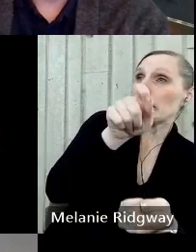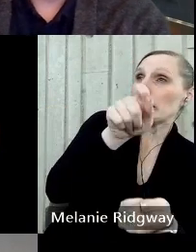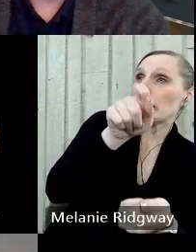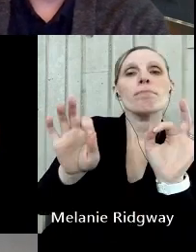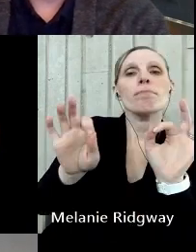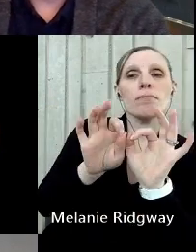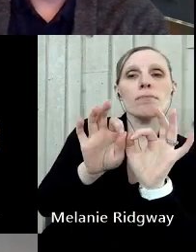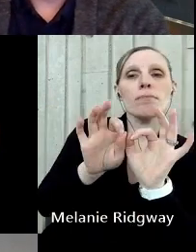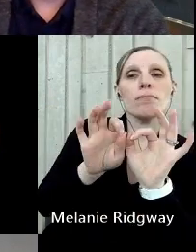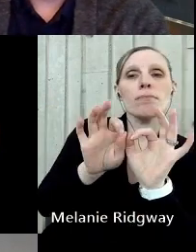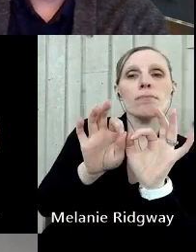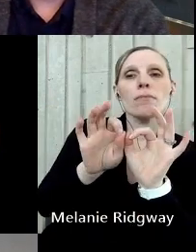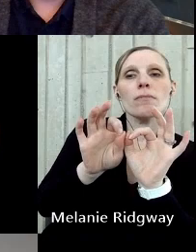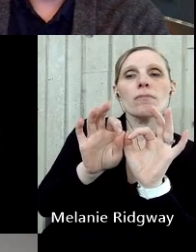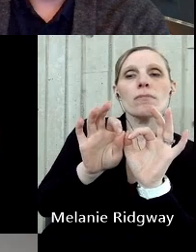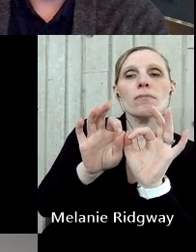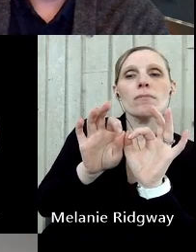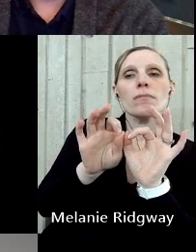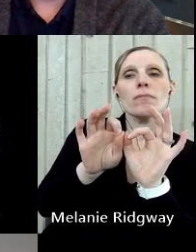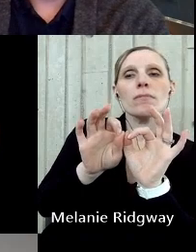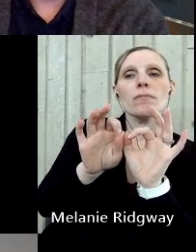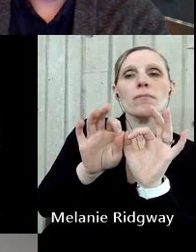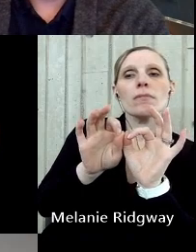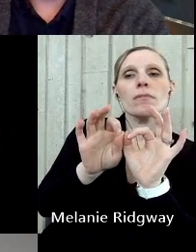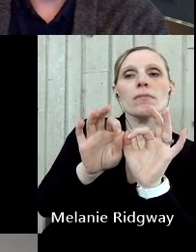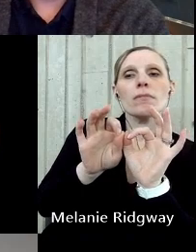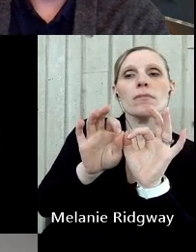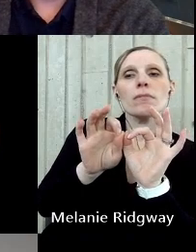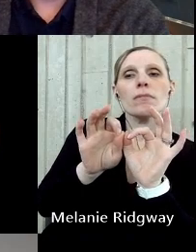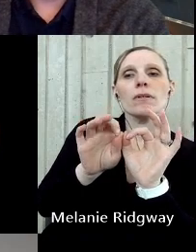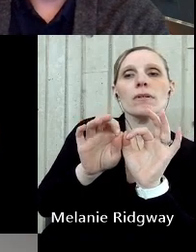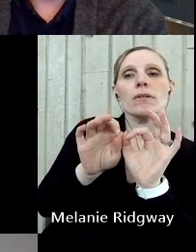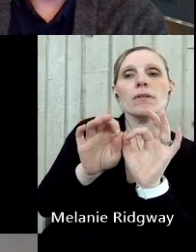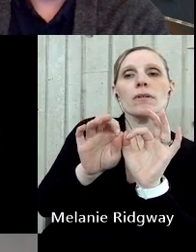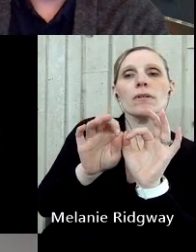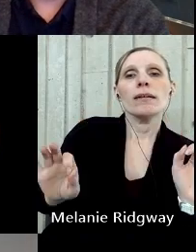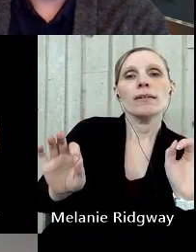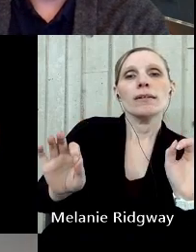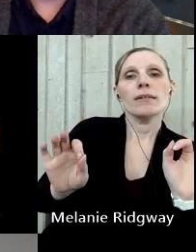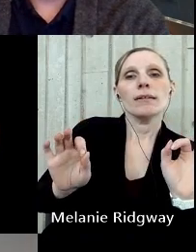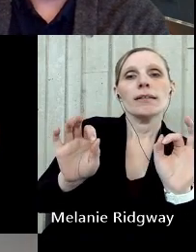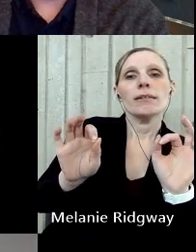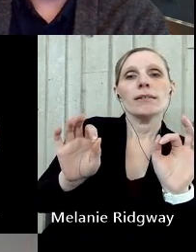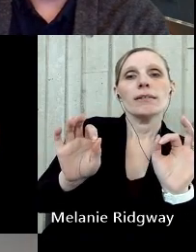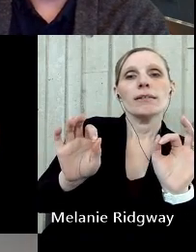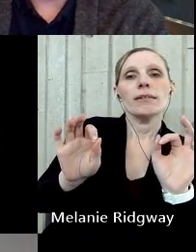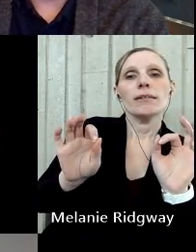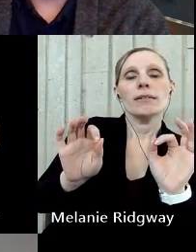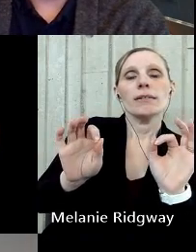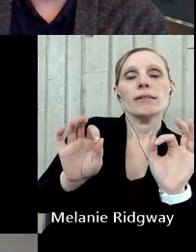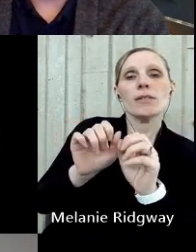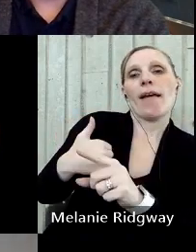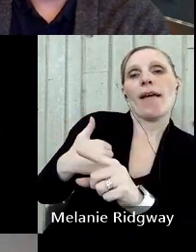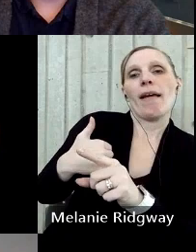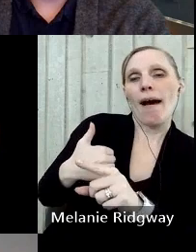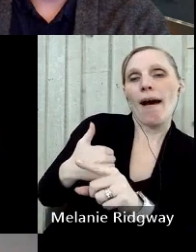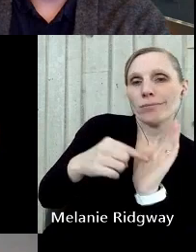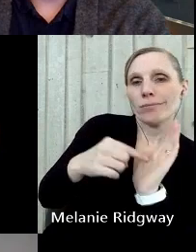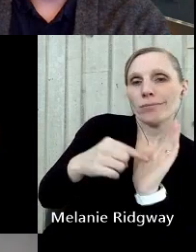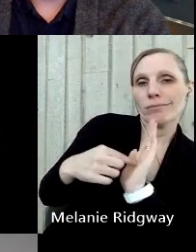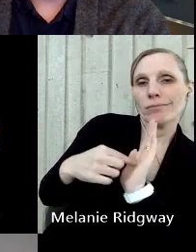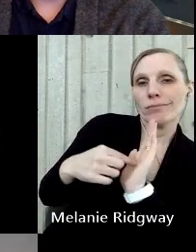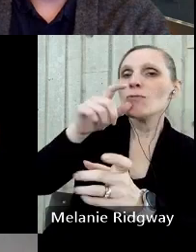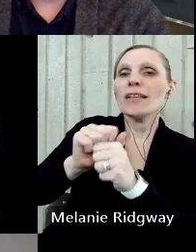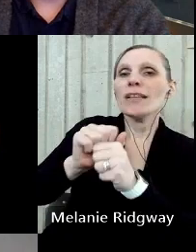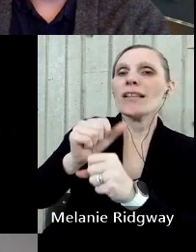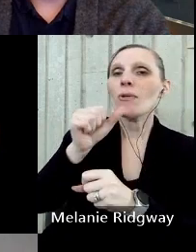for. So not coming out and saying, well, hi, this is my diagnosis, and giving the whole medical report. It's, you know what, for me to be able to do this,